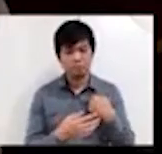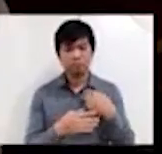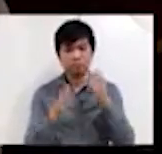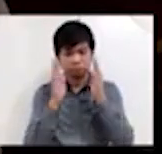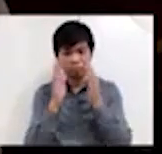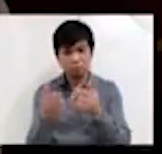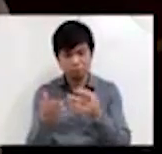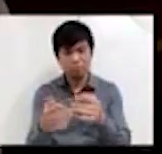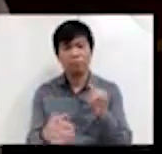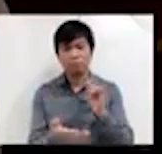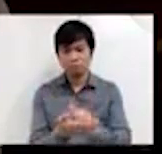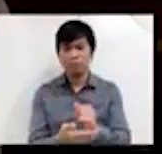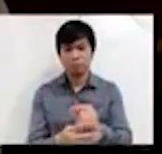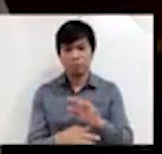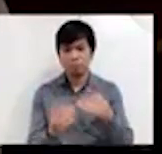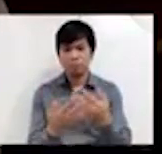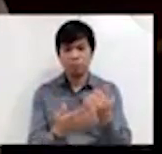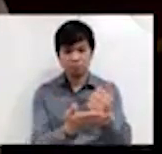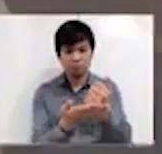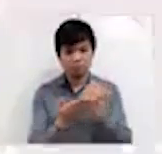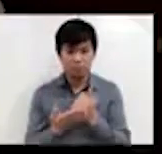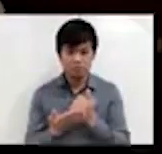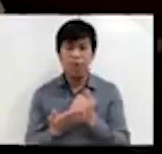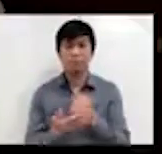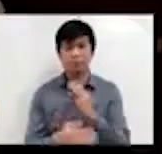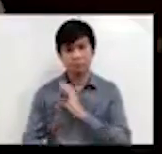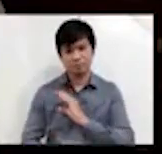He helped me a lot in building Jaehyuk's character.